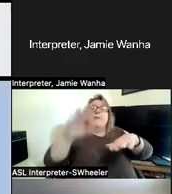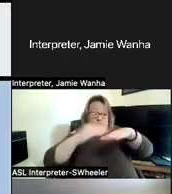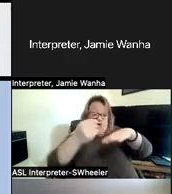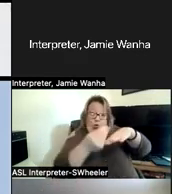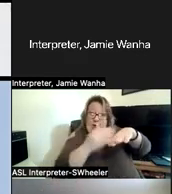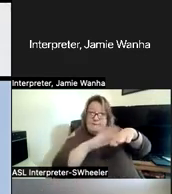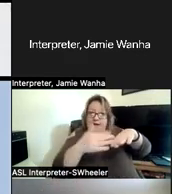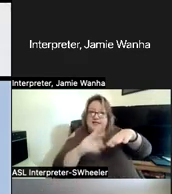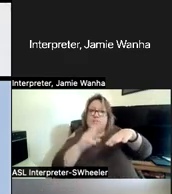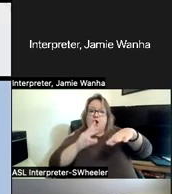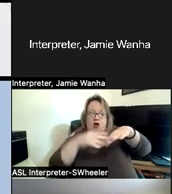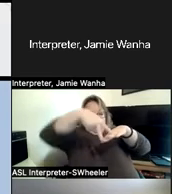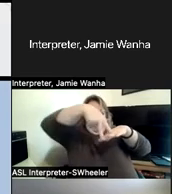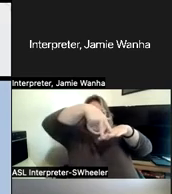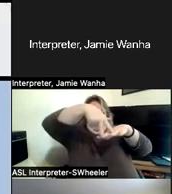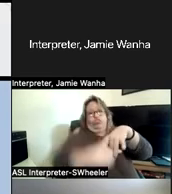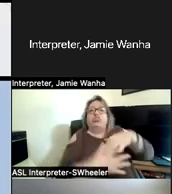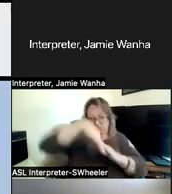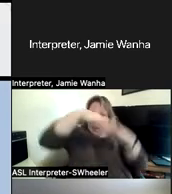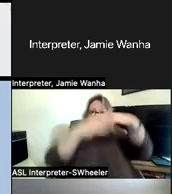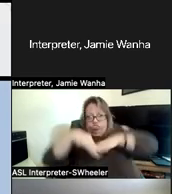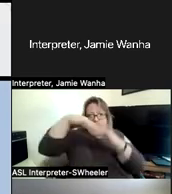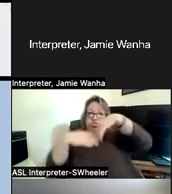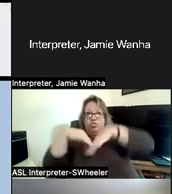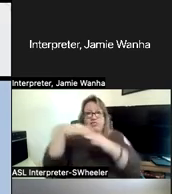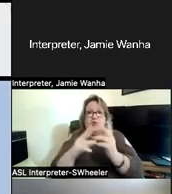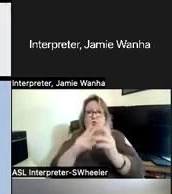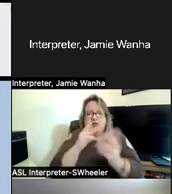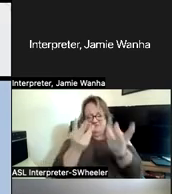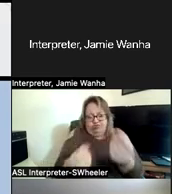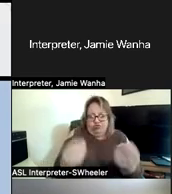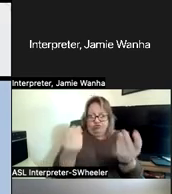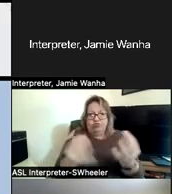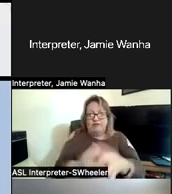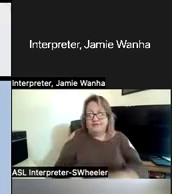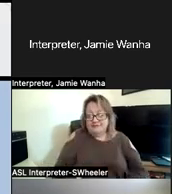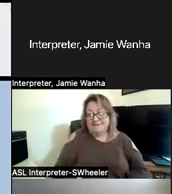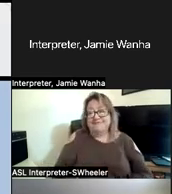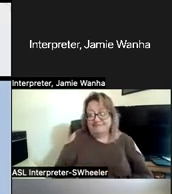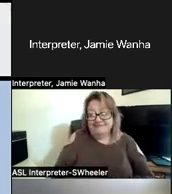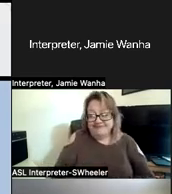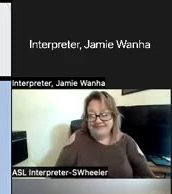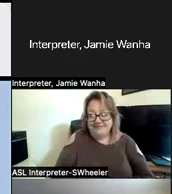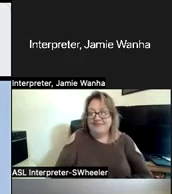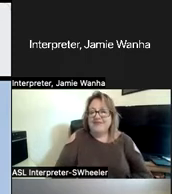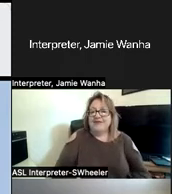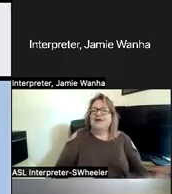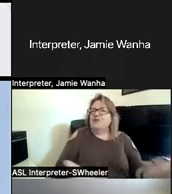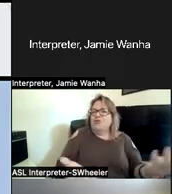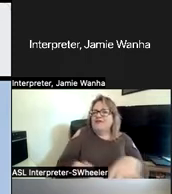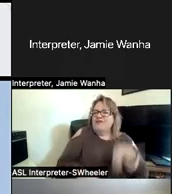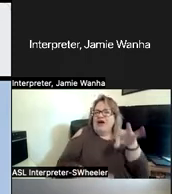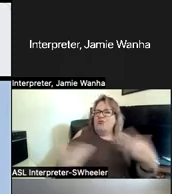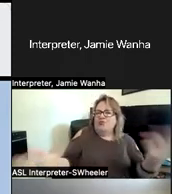into the soil that is now like a liquid. What were our findings? So in the next